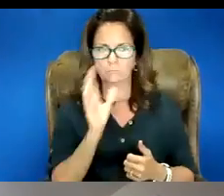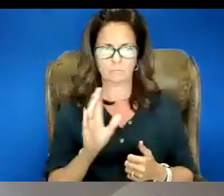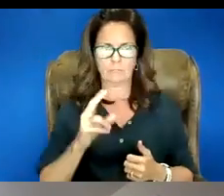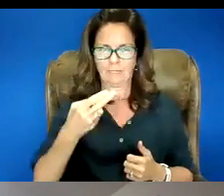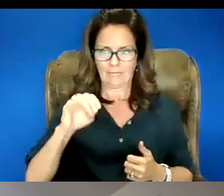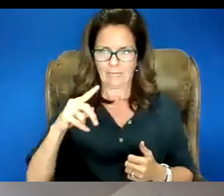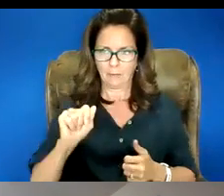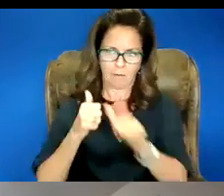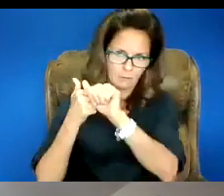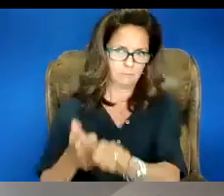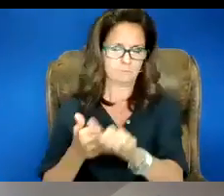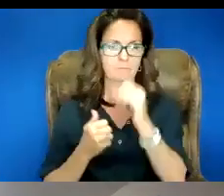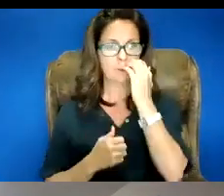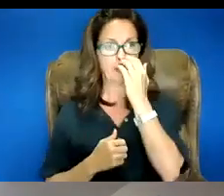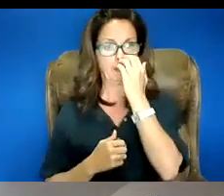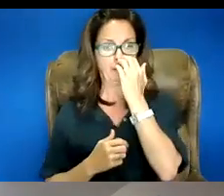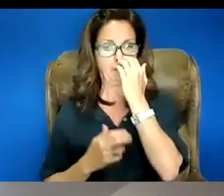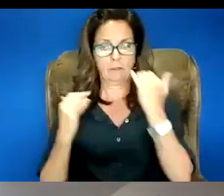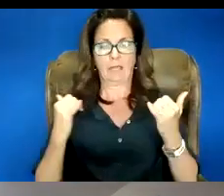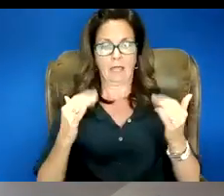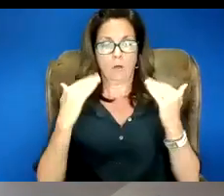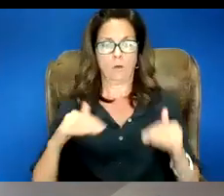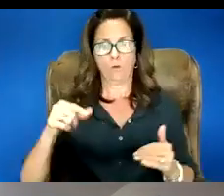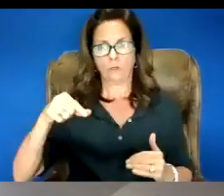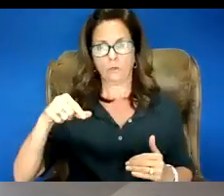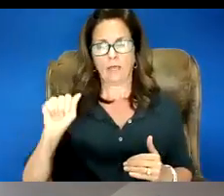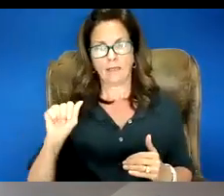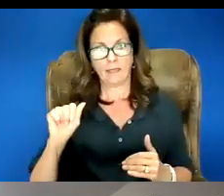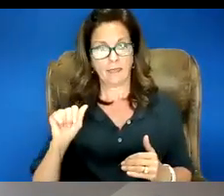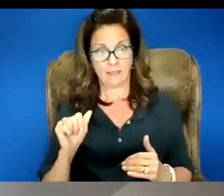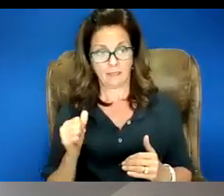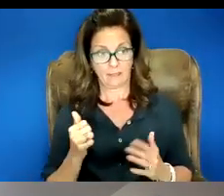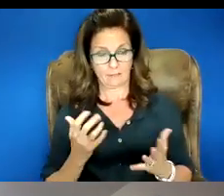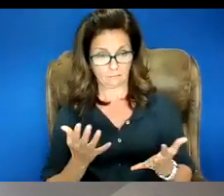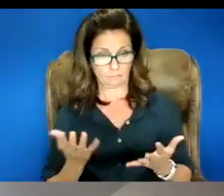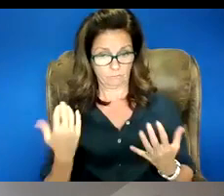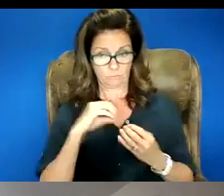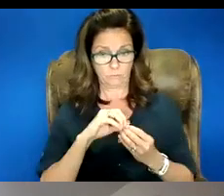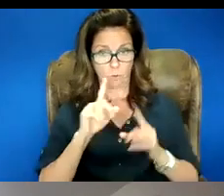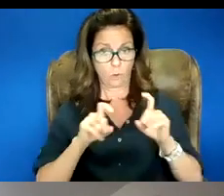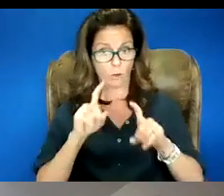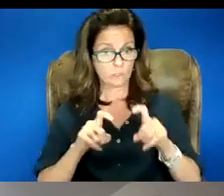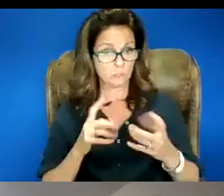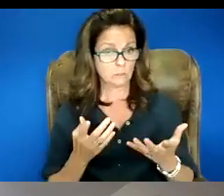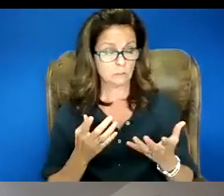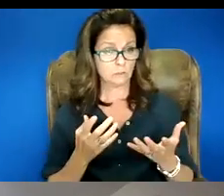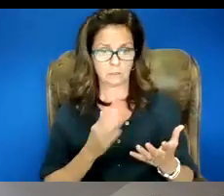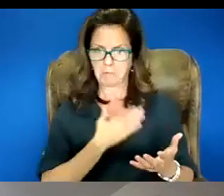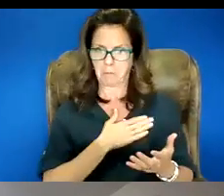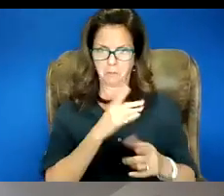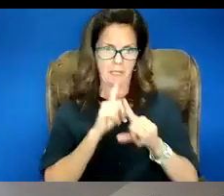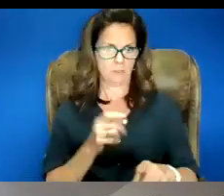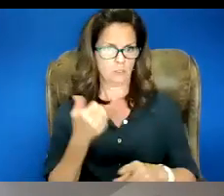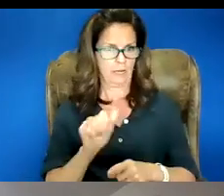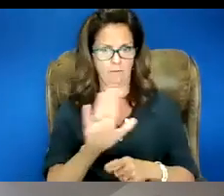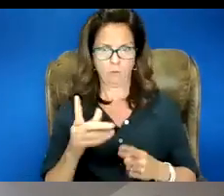brings us to the Q&A. If there are more questions, I'm happy to answer any questions you have. And